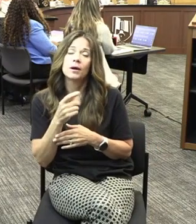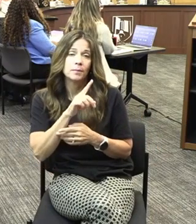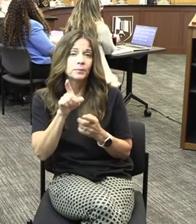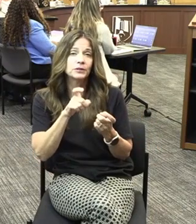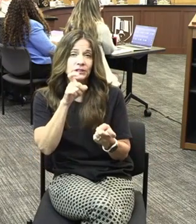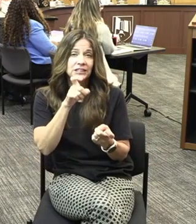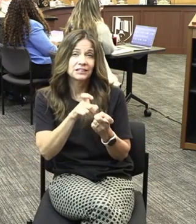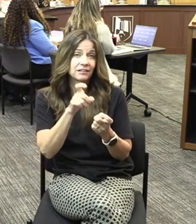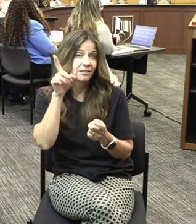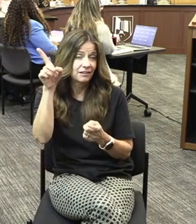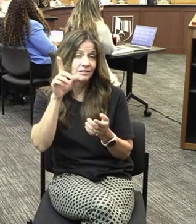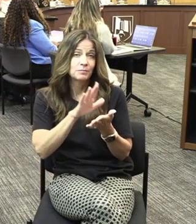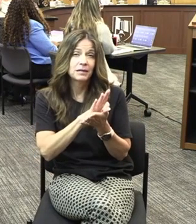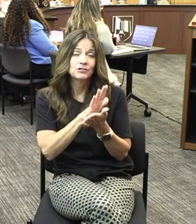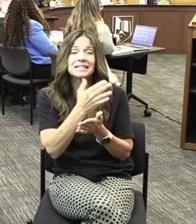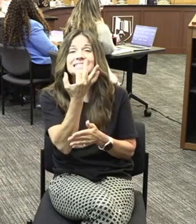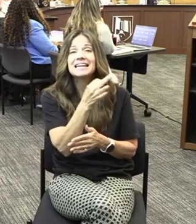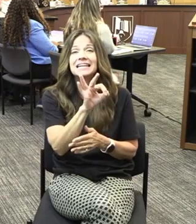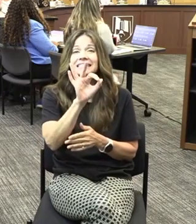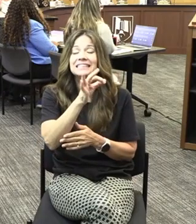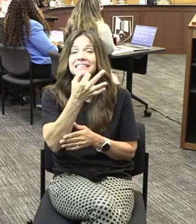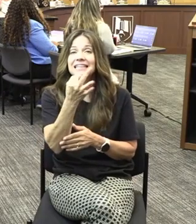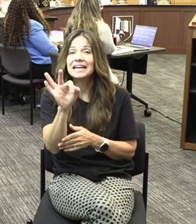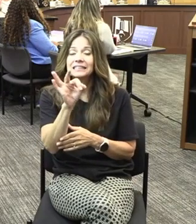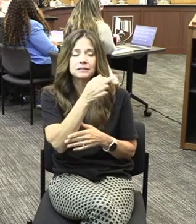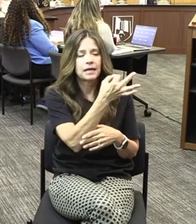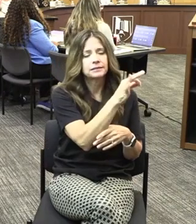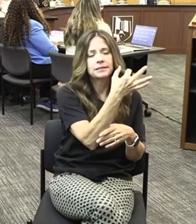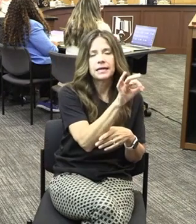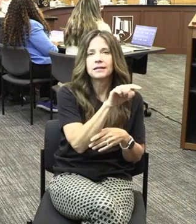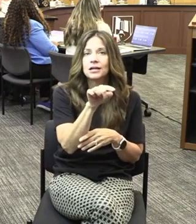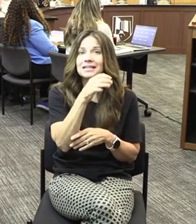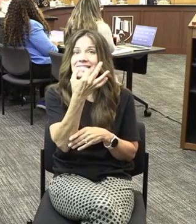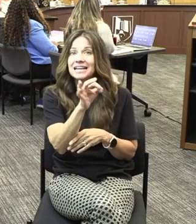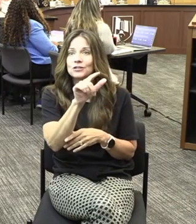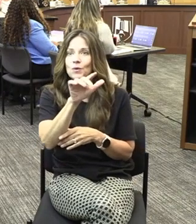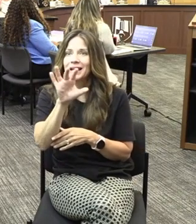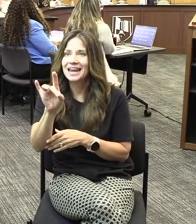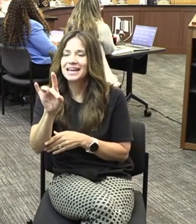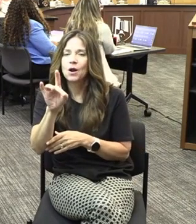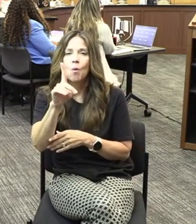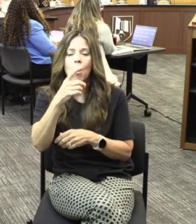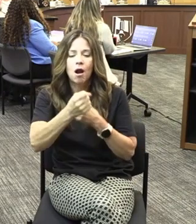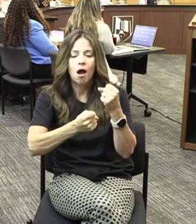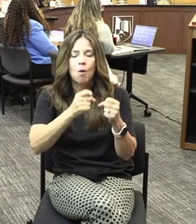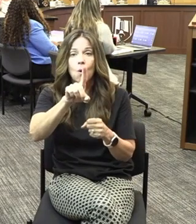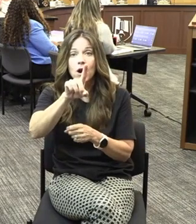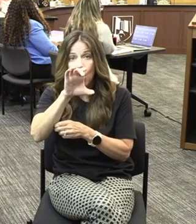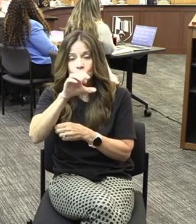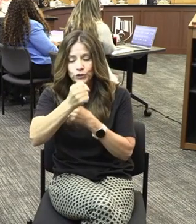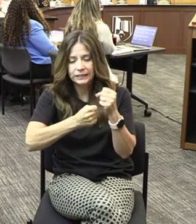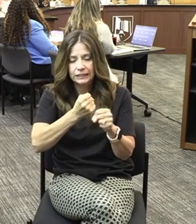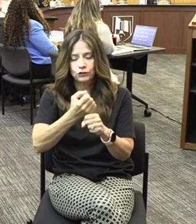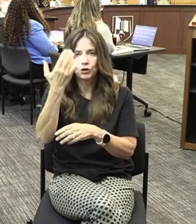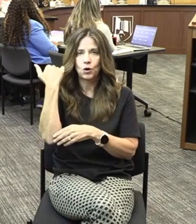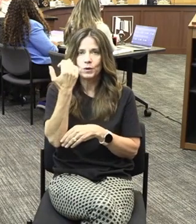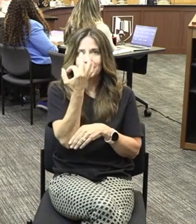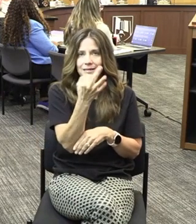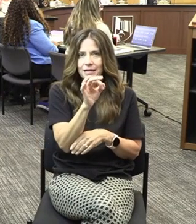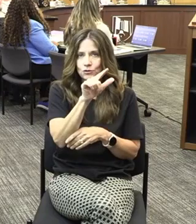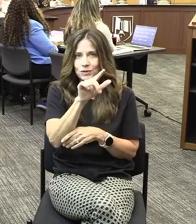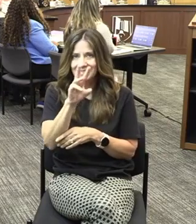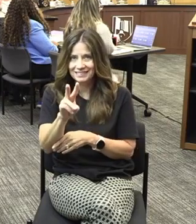graph because 1919 to 1928 is 100 years ago. So in 1926, the enrollment